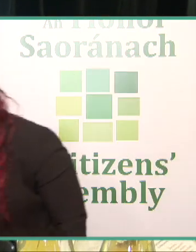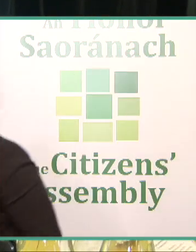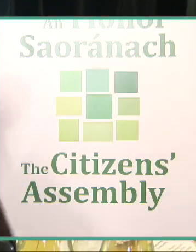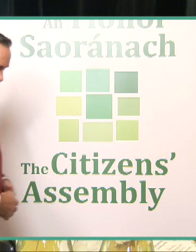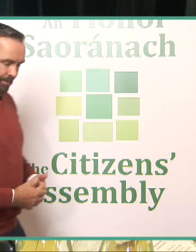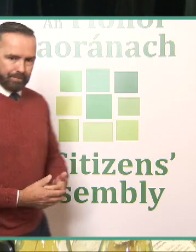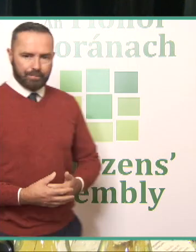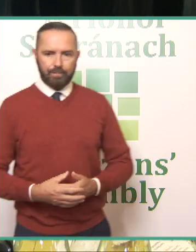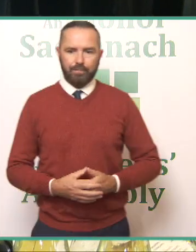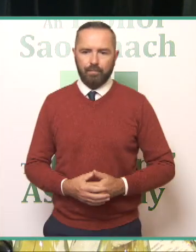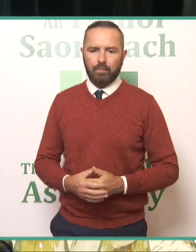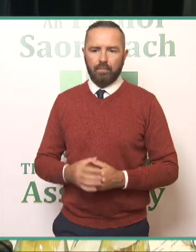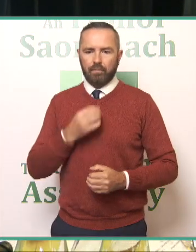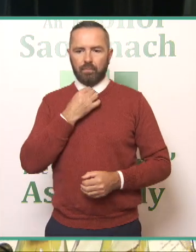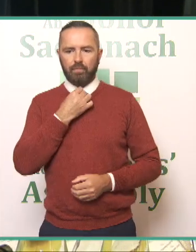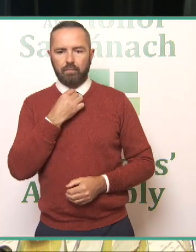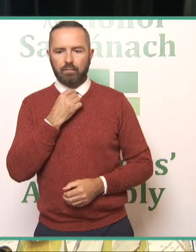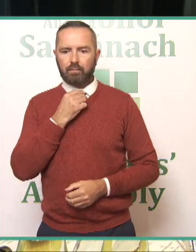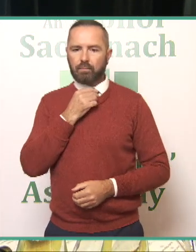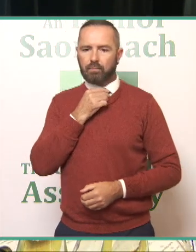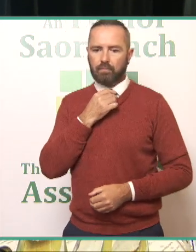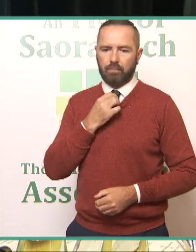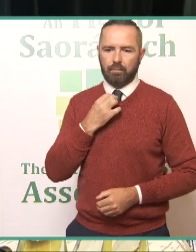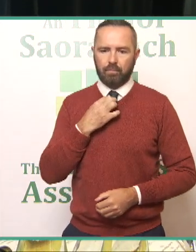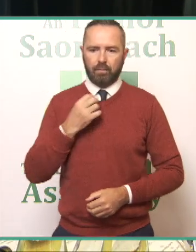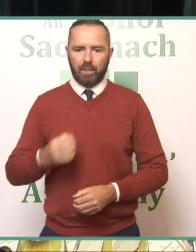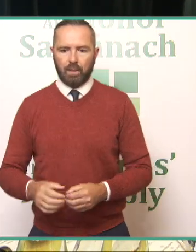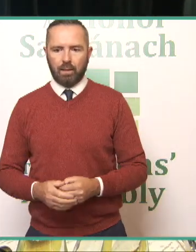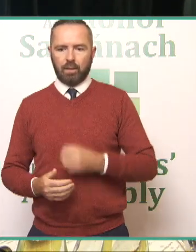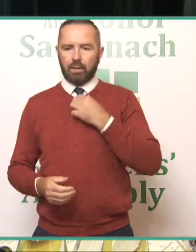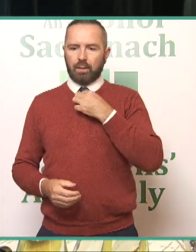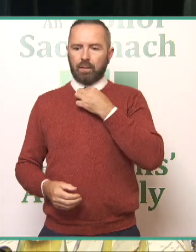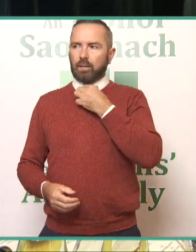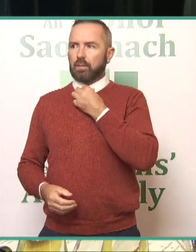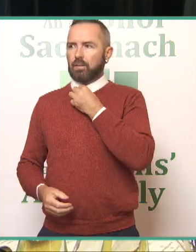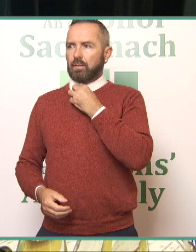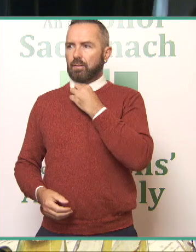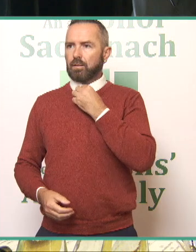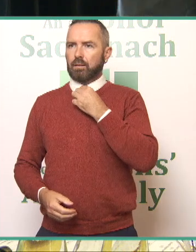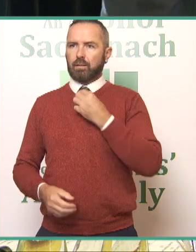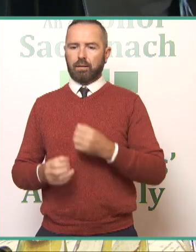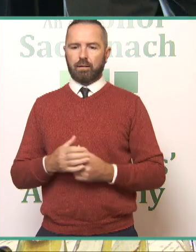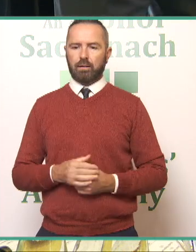Okay. More questions in our plenary today. If anyone else would like to...